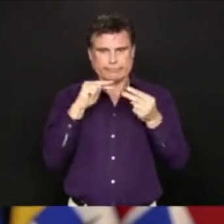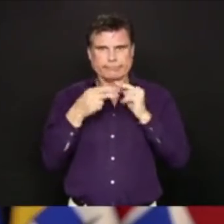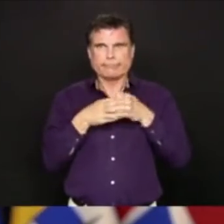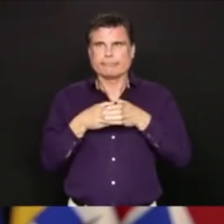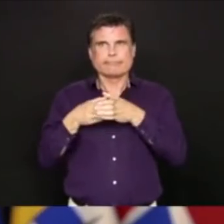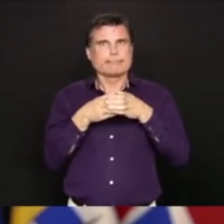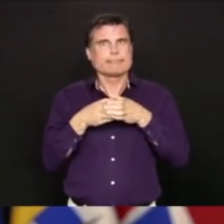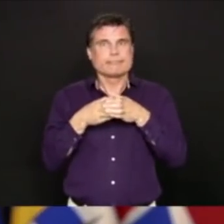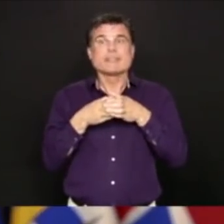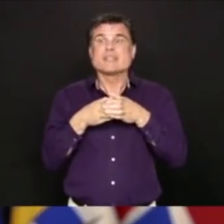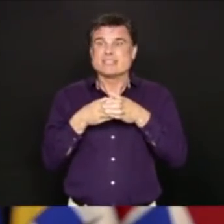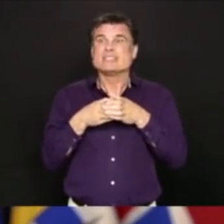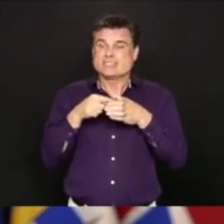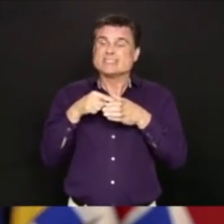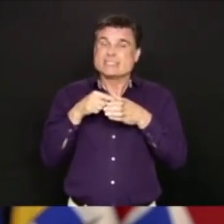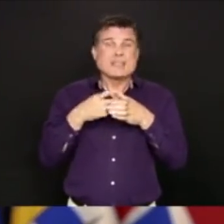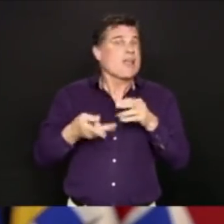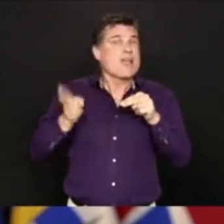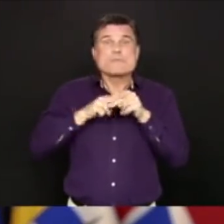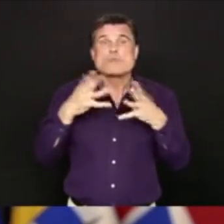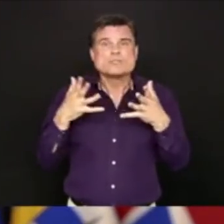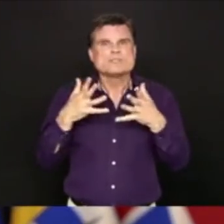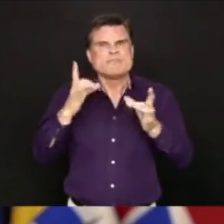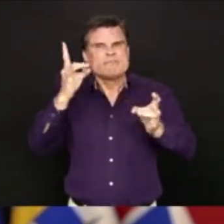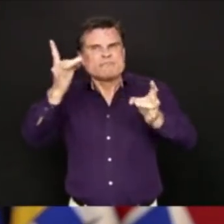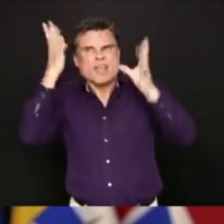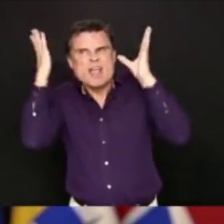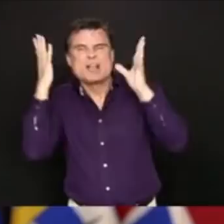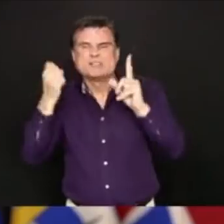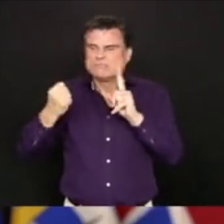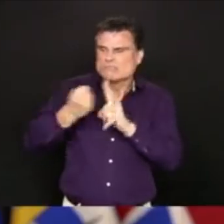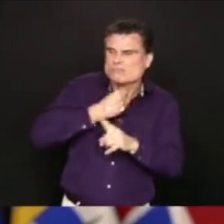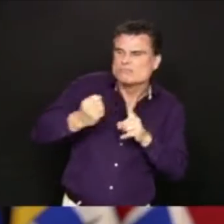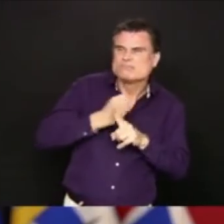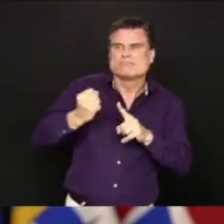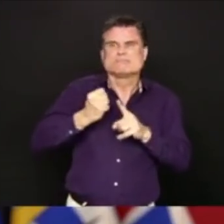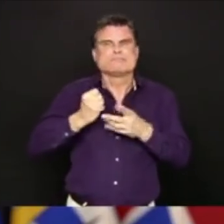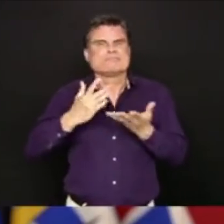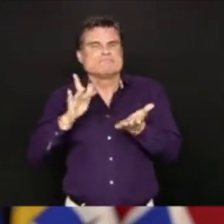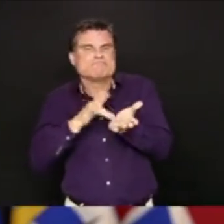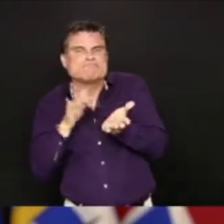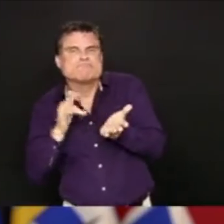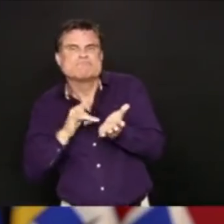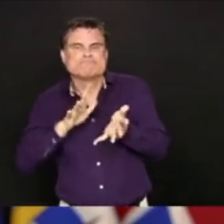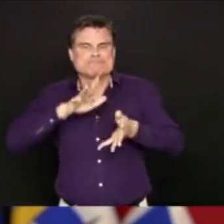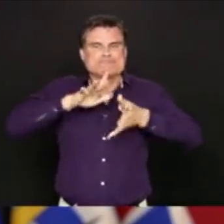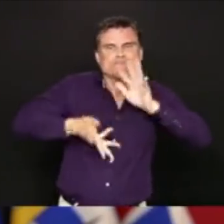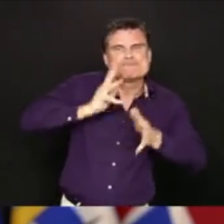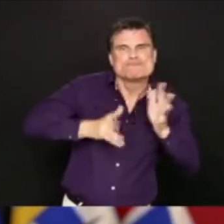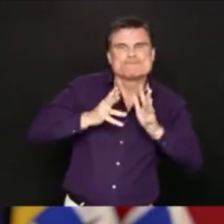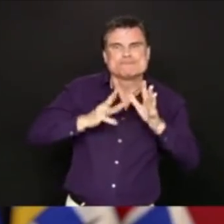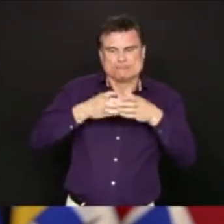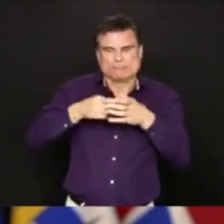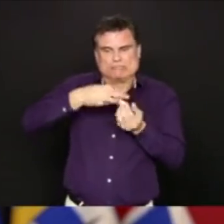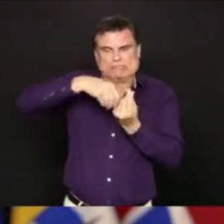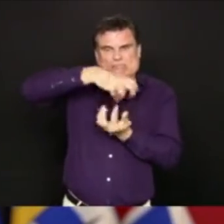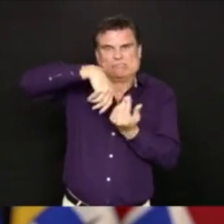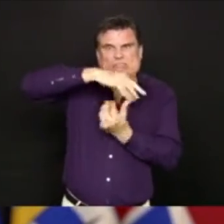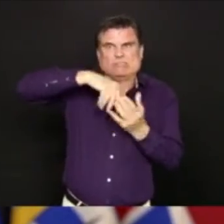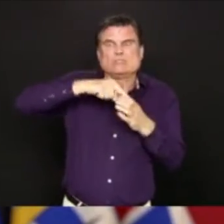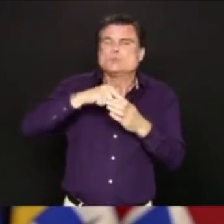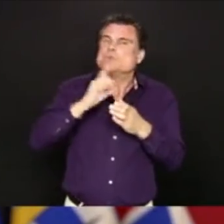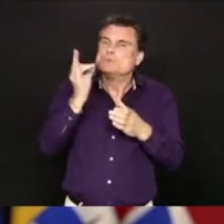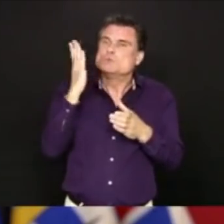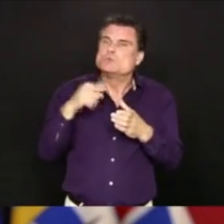If you are experiencing violence, it's not okay. And we want you to know that you are not alone. There